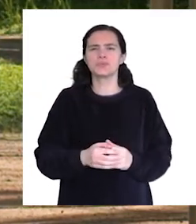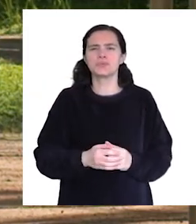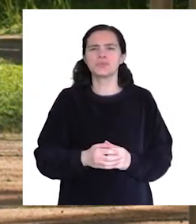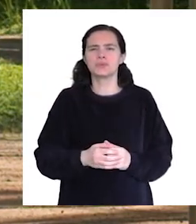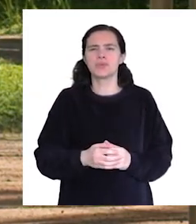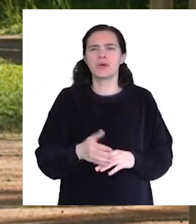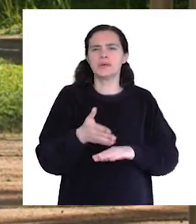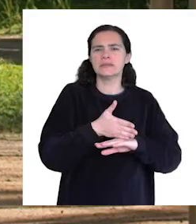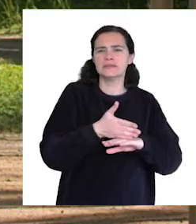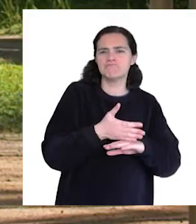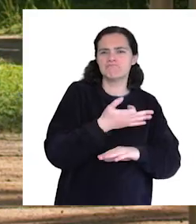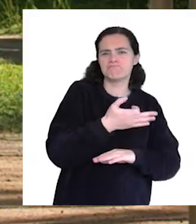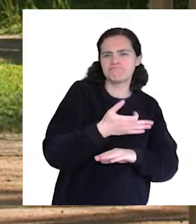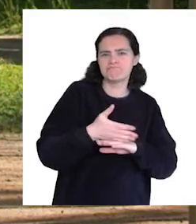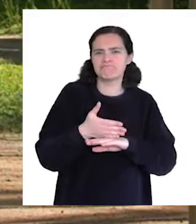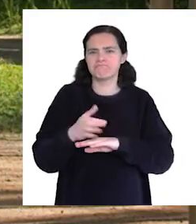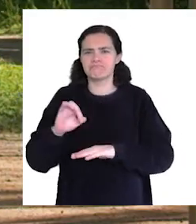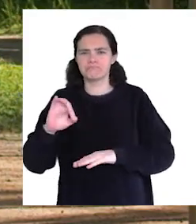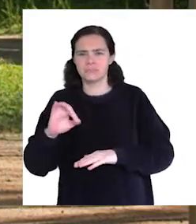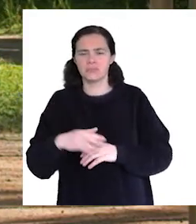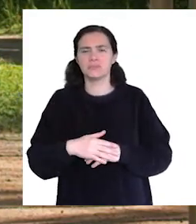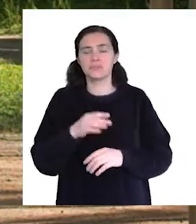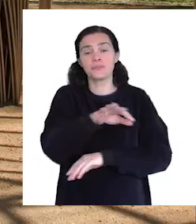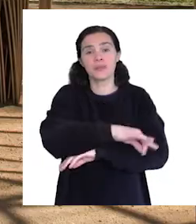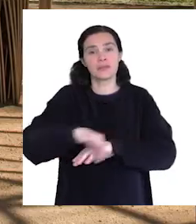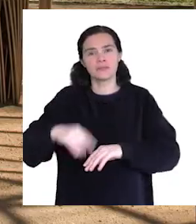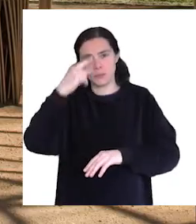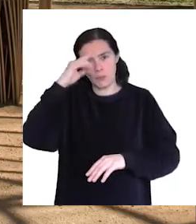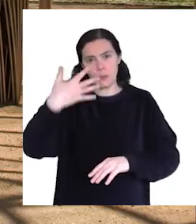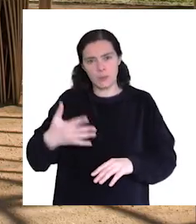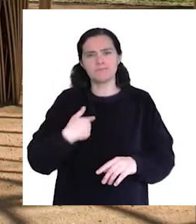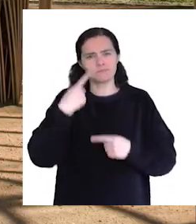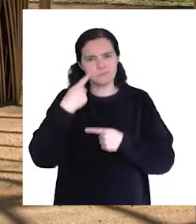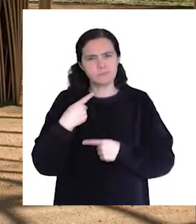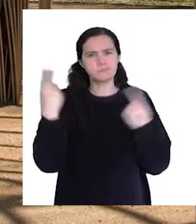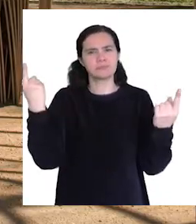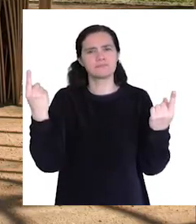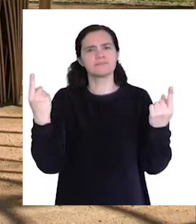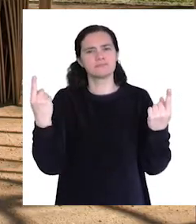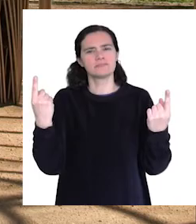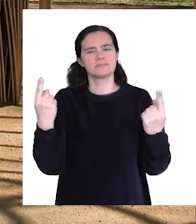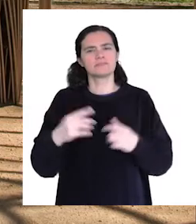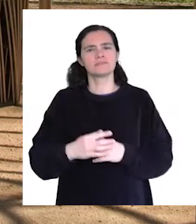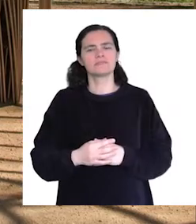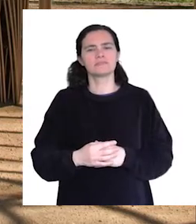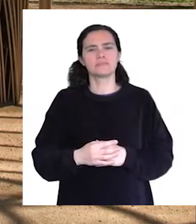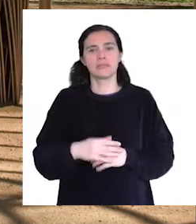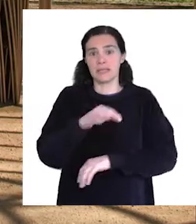in 17th or 18th century. And the architectural follies are demonstration